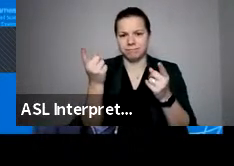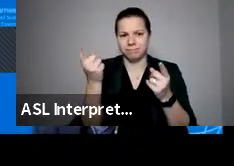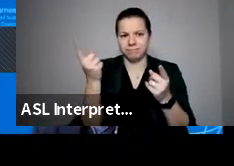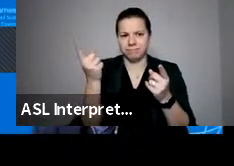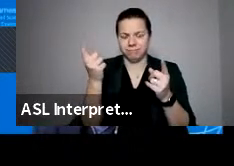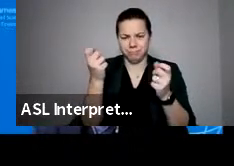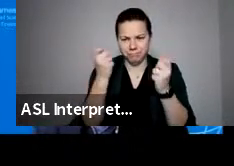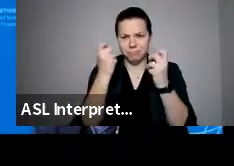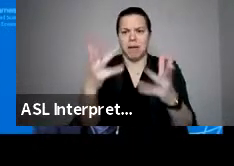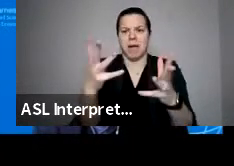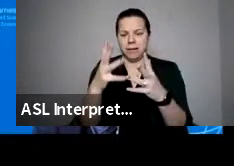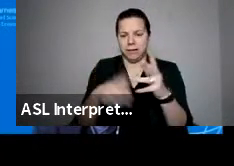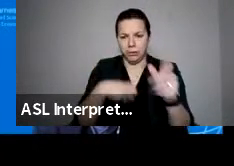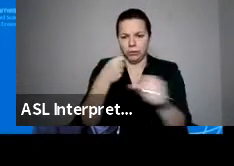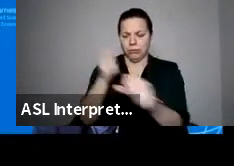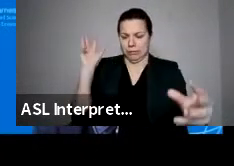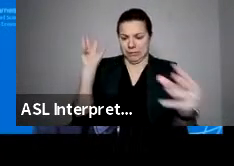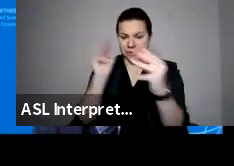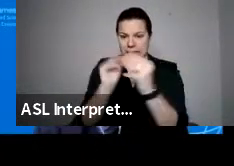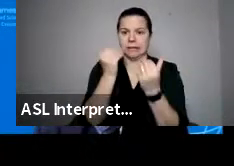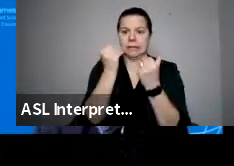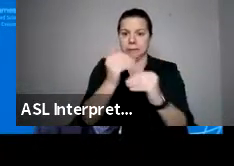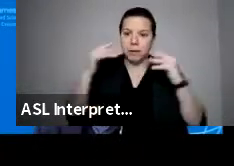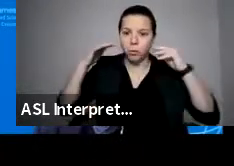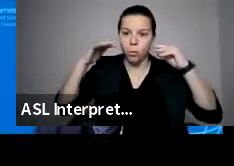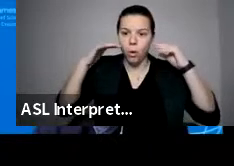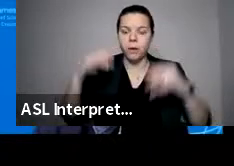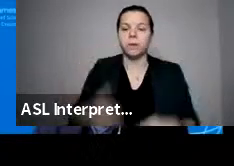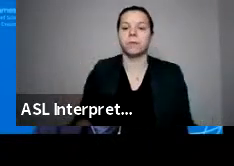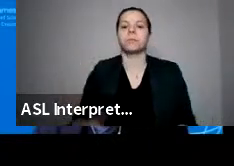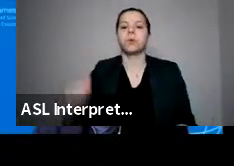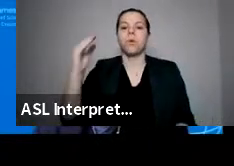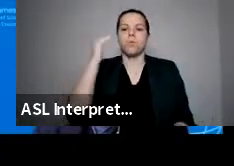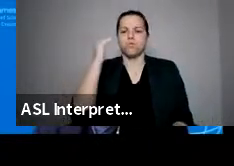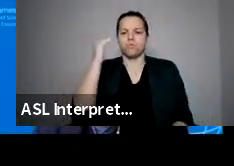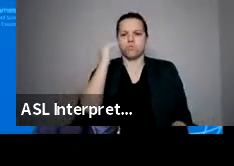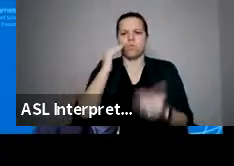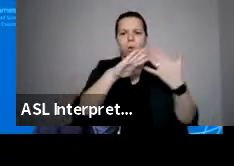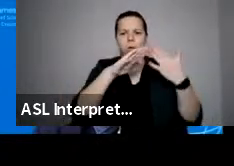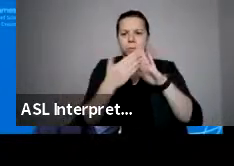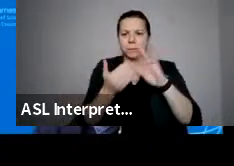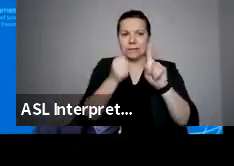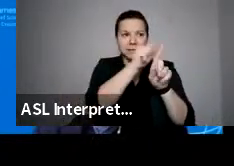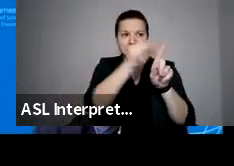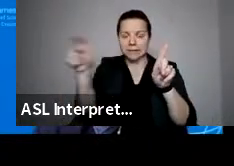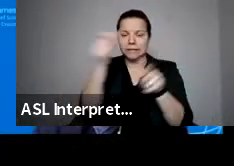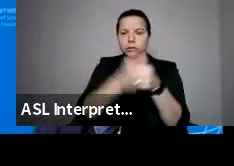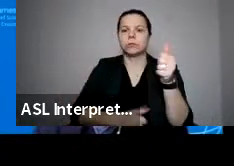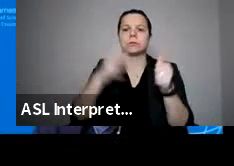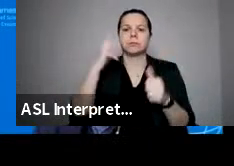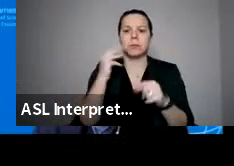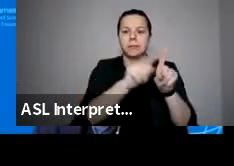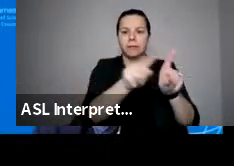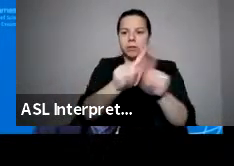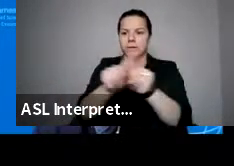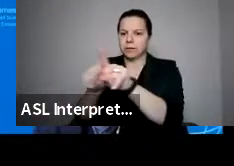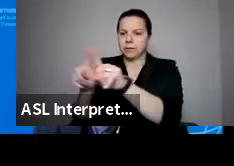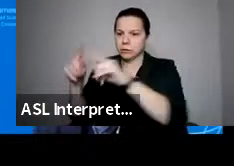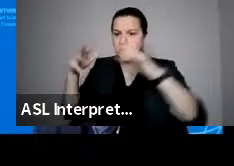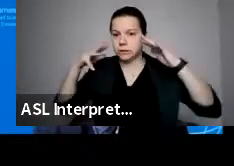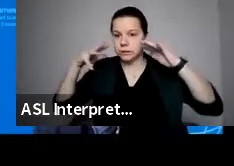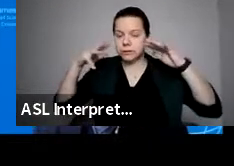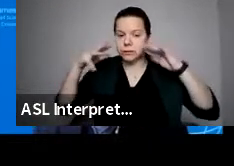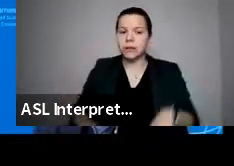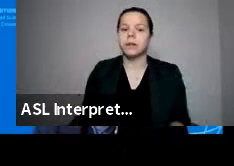Now, however, we know that communities experience noise in a different way, and an individual living in any